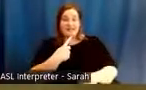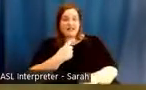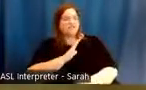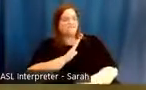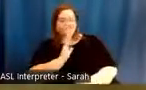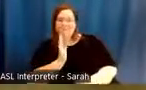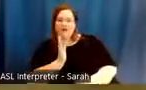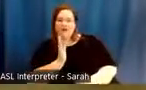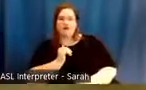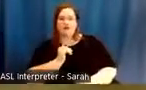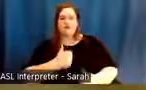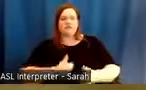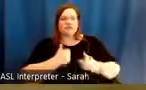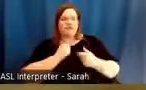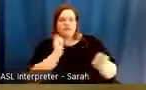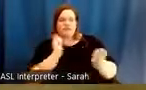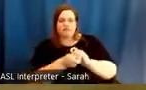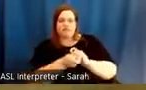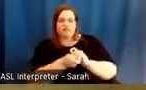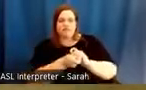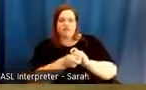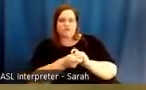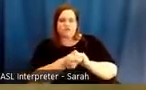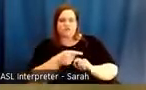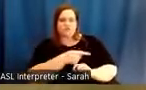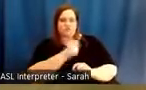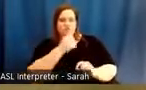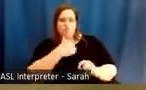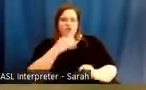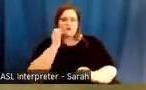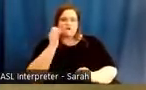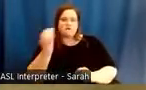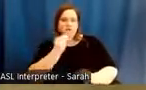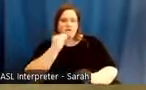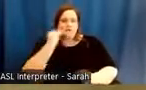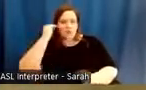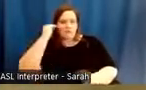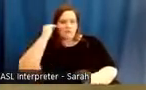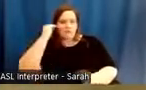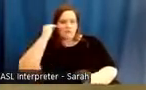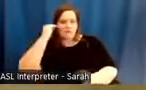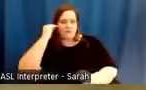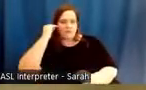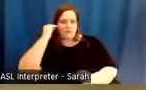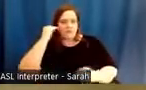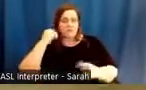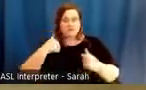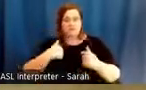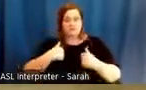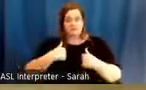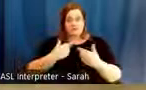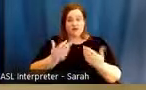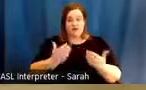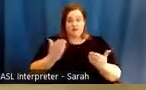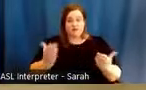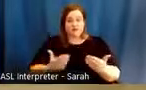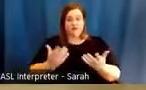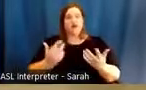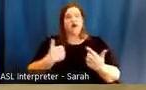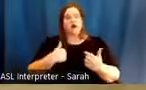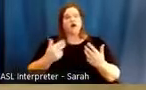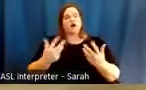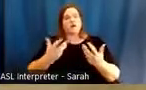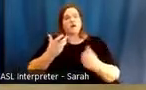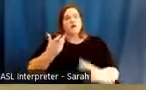bye, our lives have changed. You don't have a forever home. So all I'm here for is that I want a forever